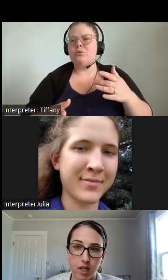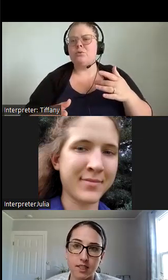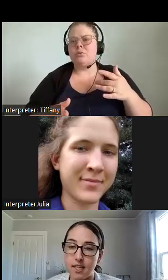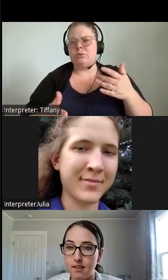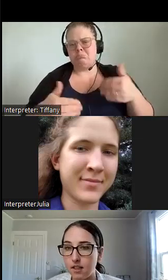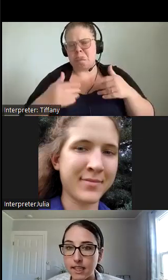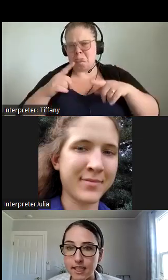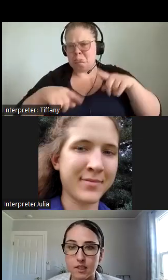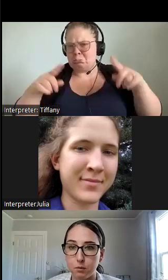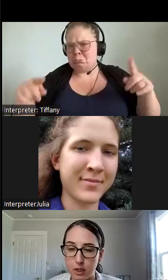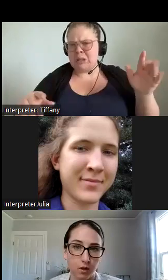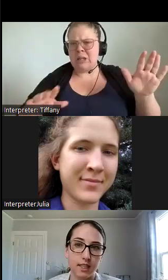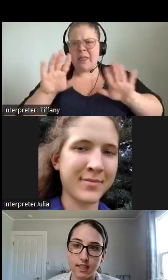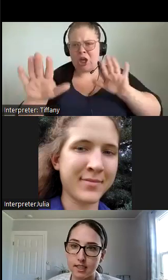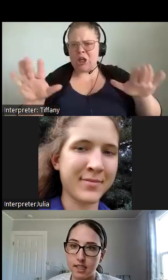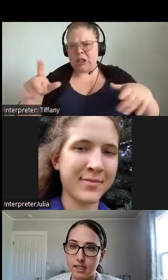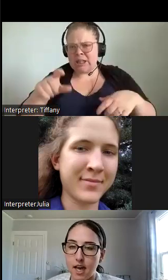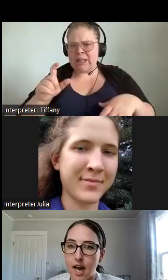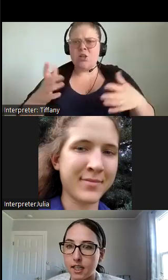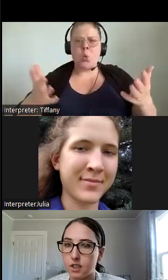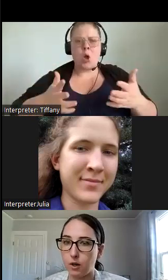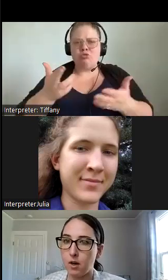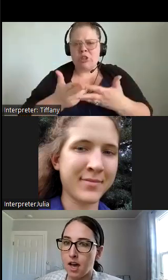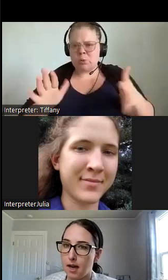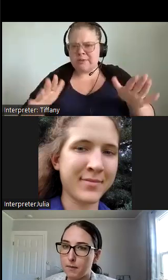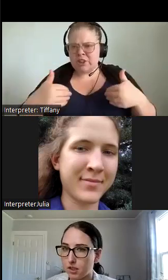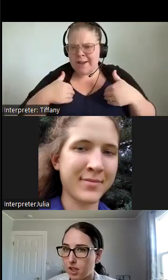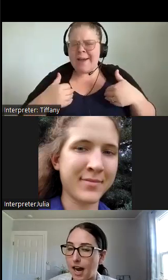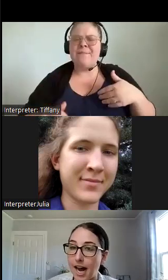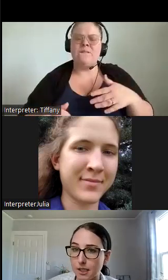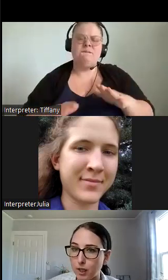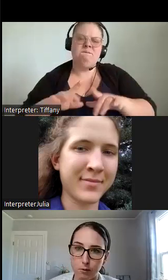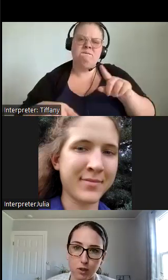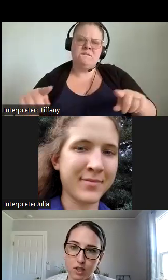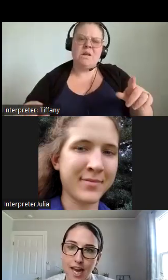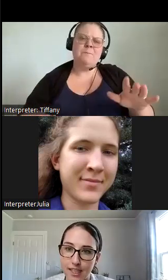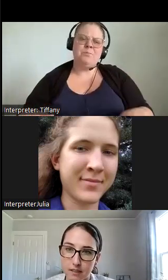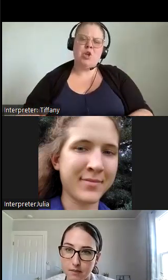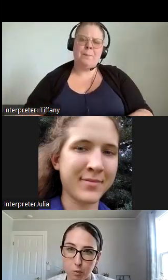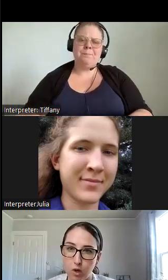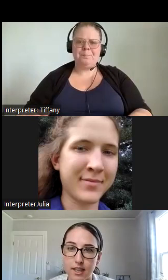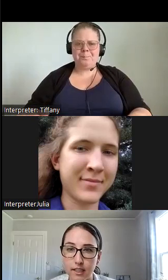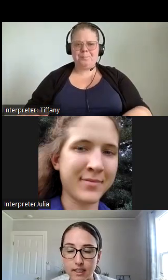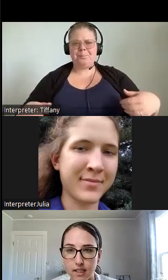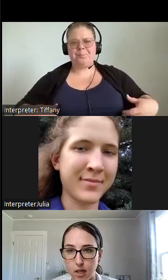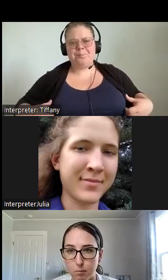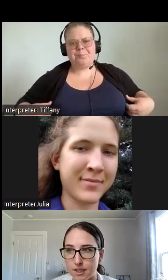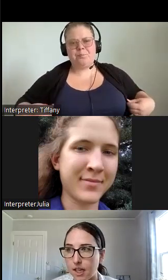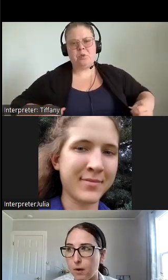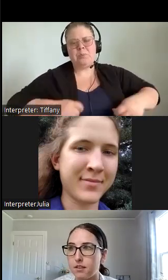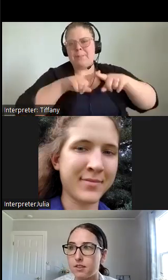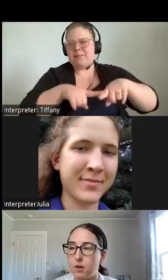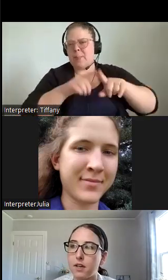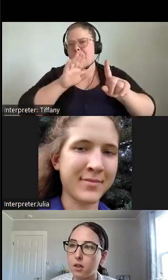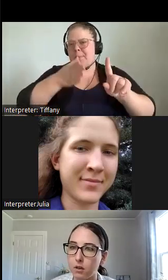incredibly diverse in their needs, resources, things like that. And so these are as applicable to that individual and the needs that they're